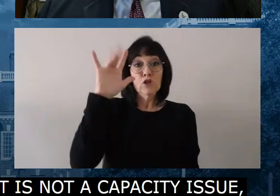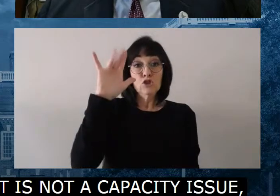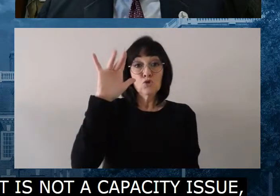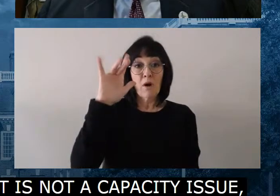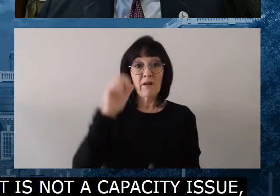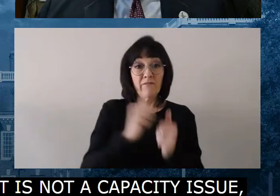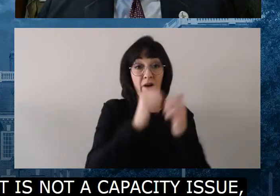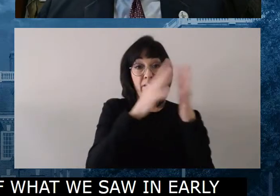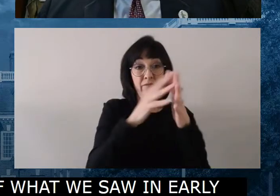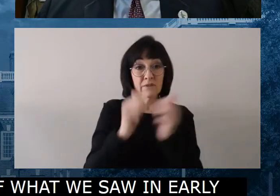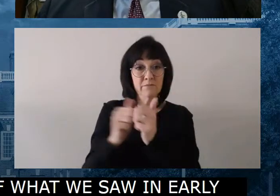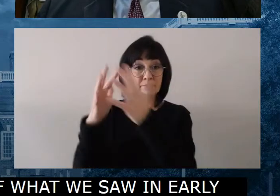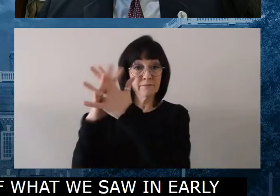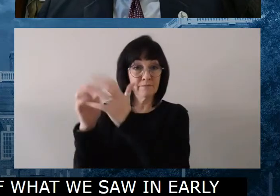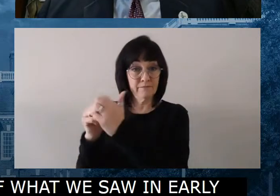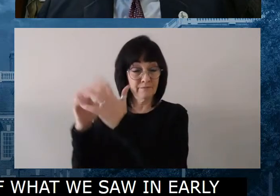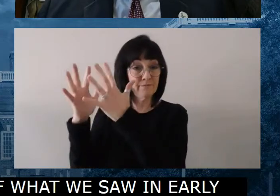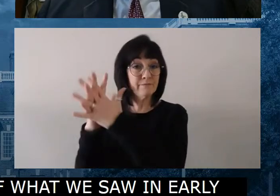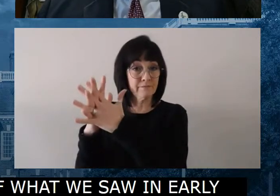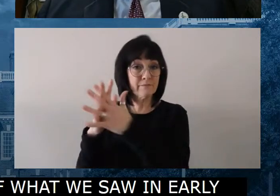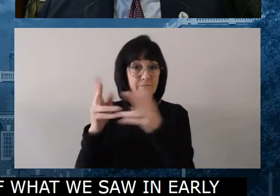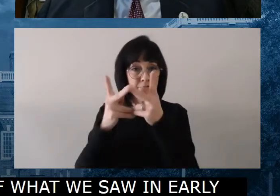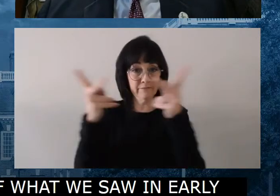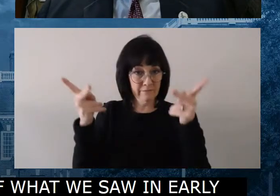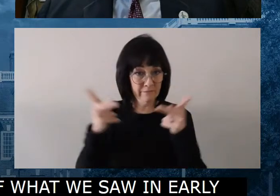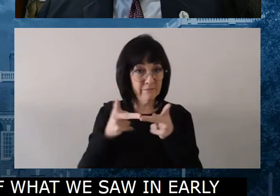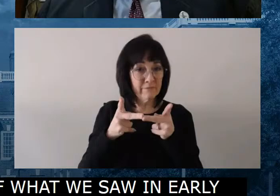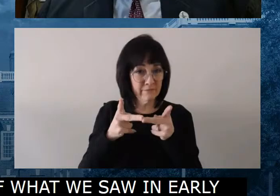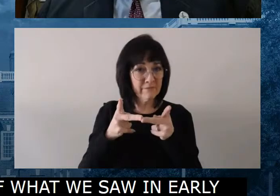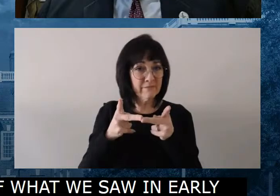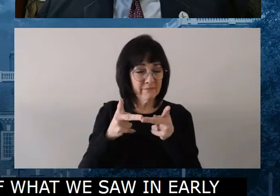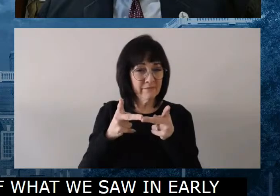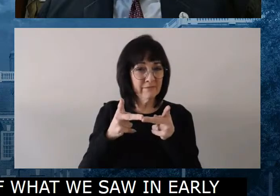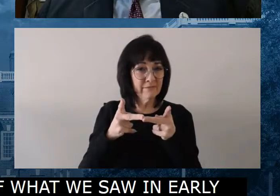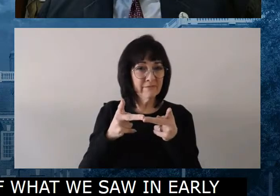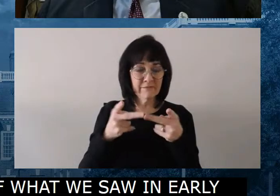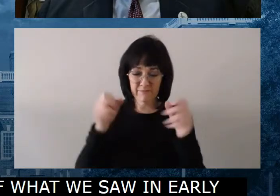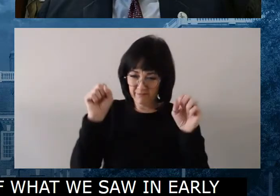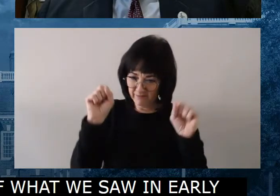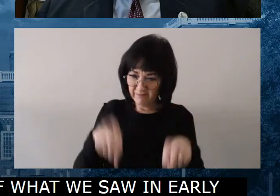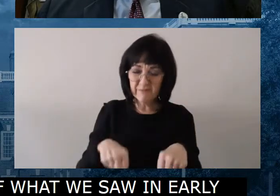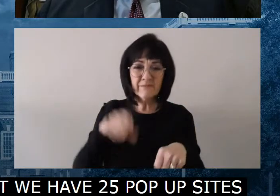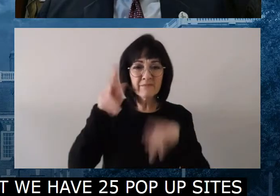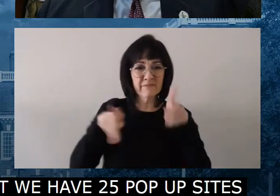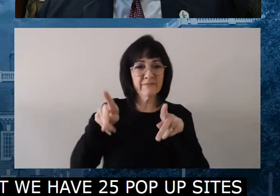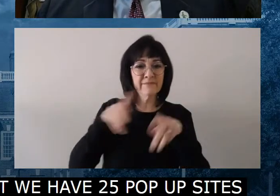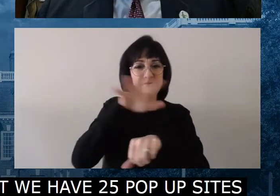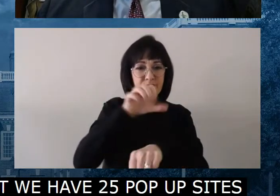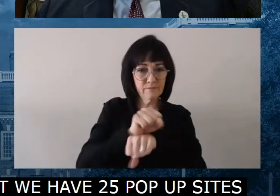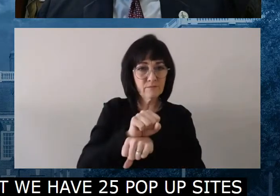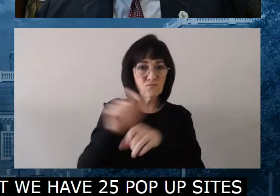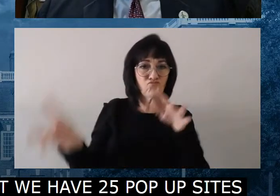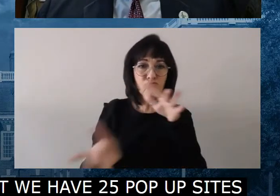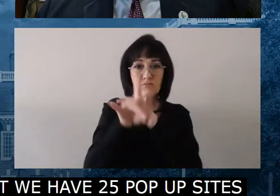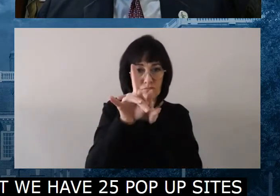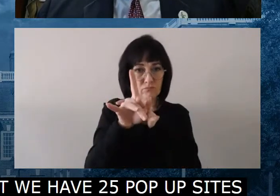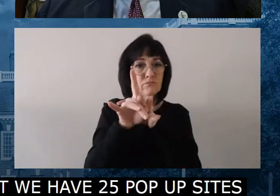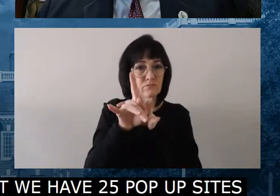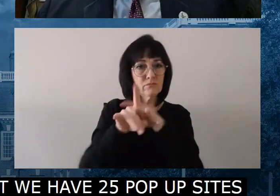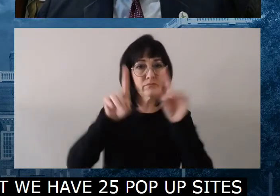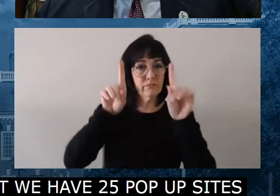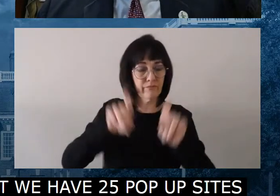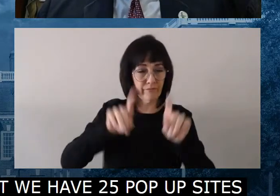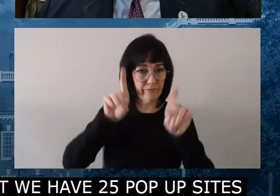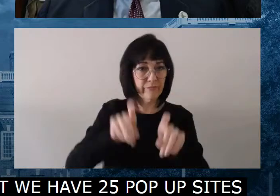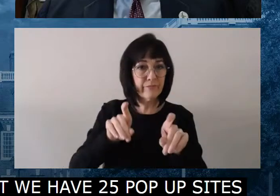those sites are not at 100% capacity. So there's still demand for individuals to make appointments or show up. We also know we have the Walgreens,